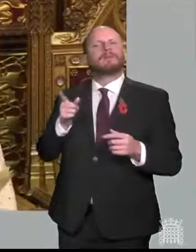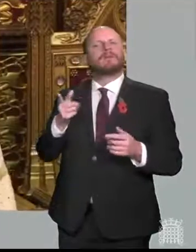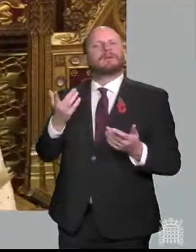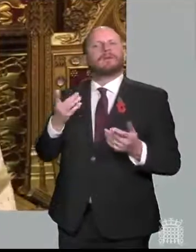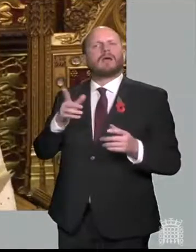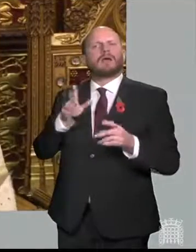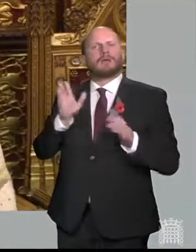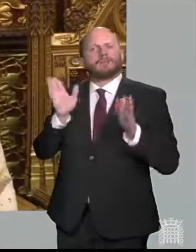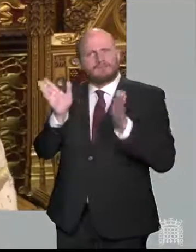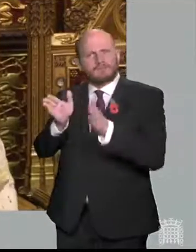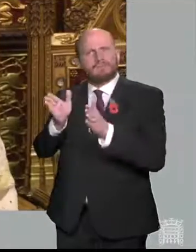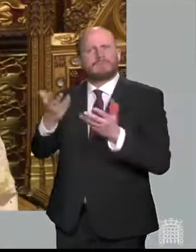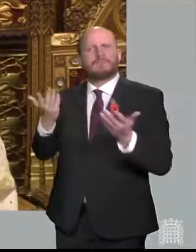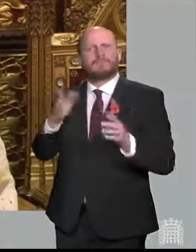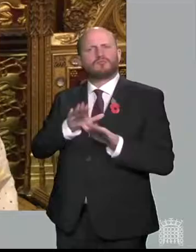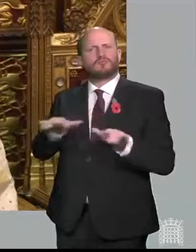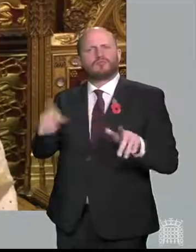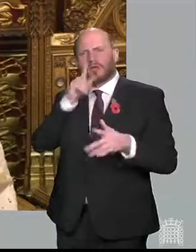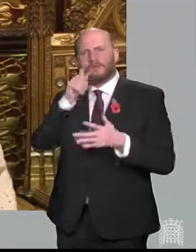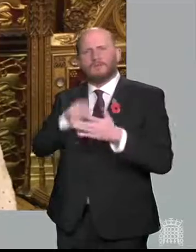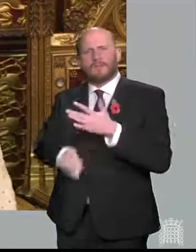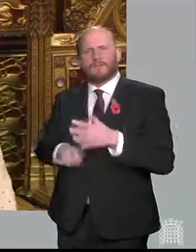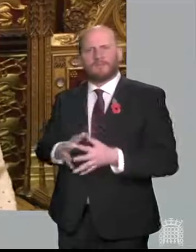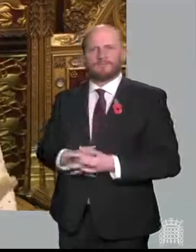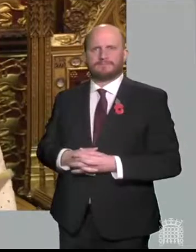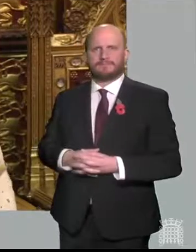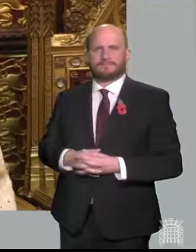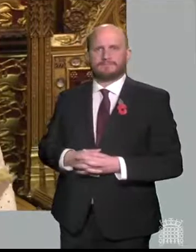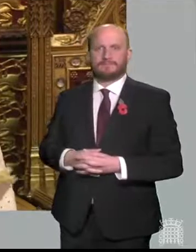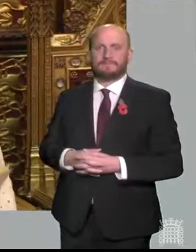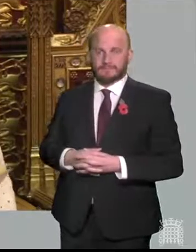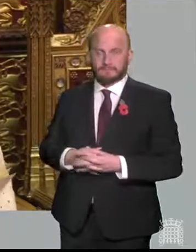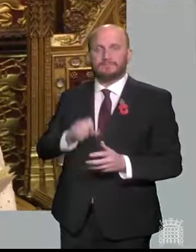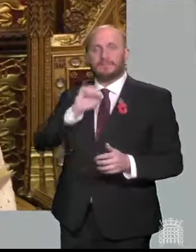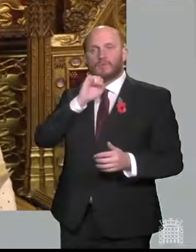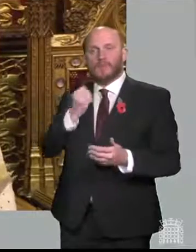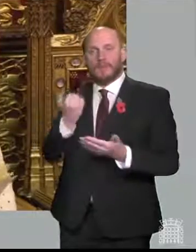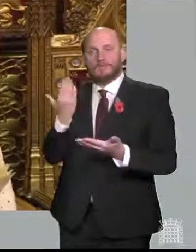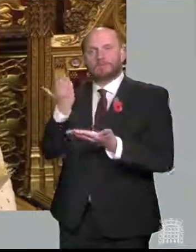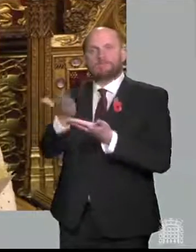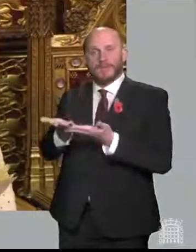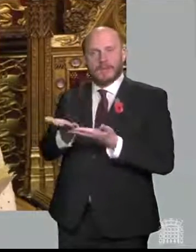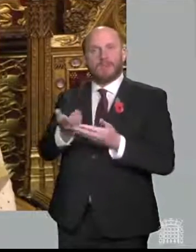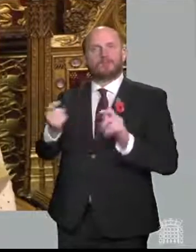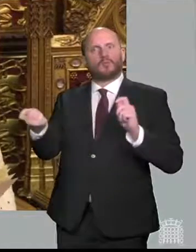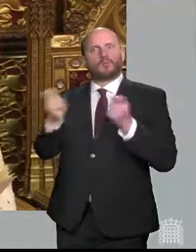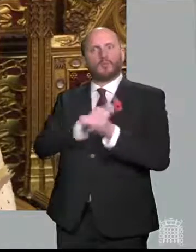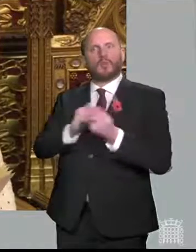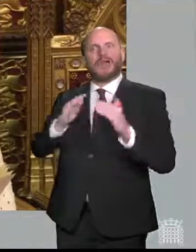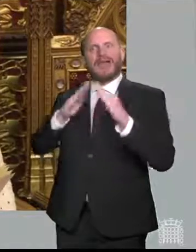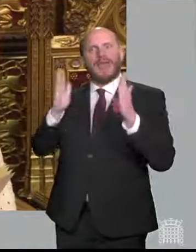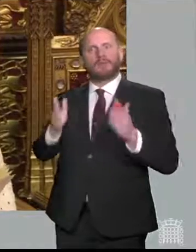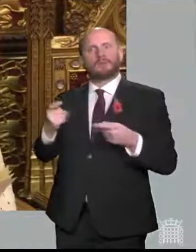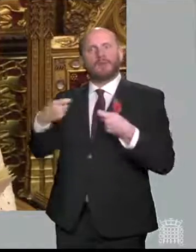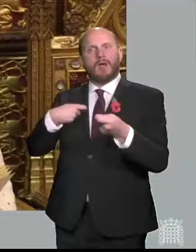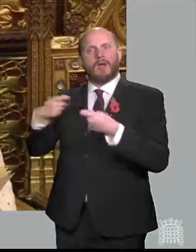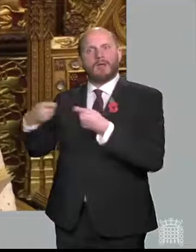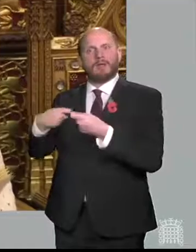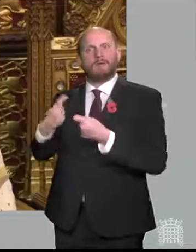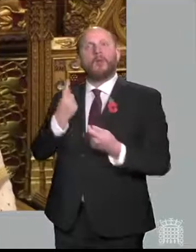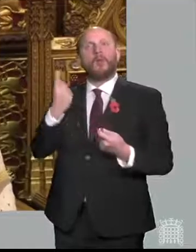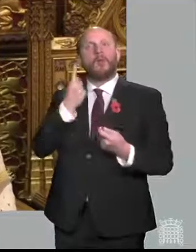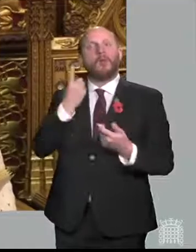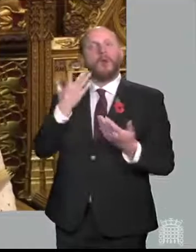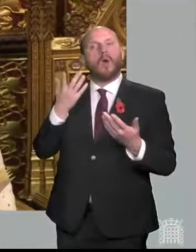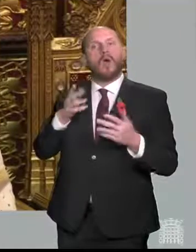My ministers will bring forward a bill to reform the housing market by making it cheaper and easier for leaseholders